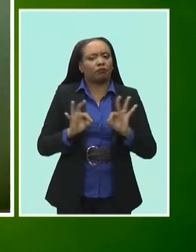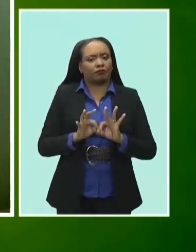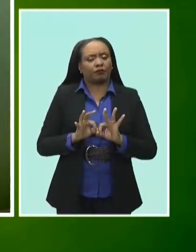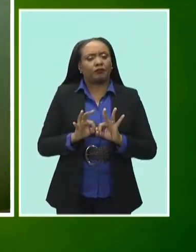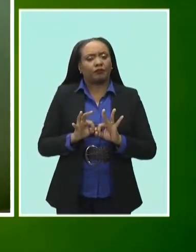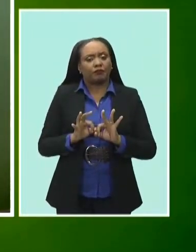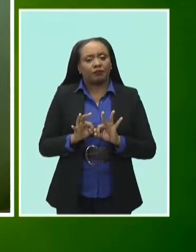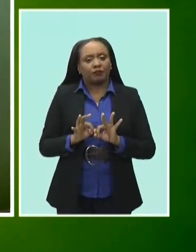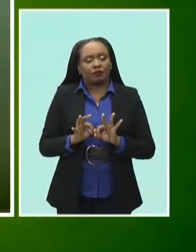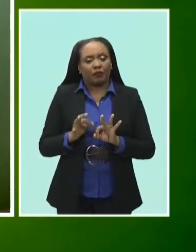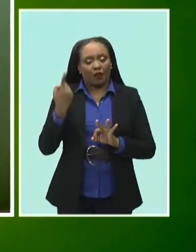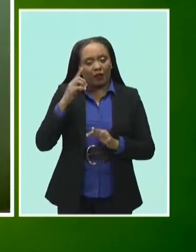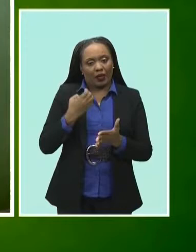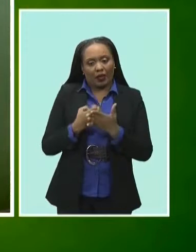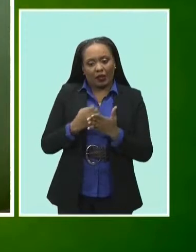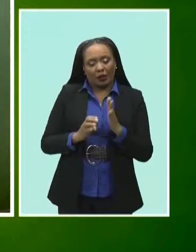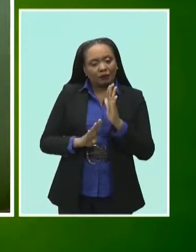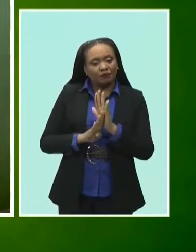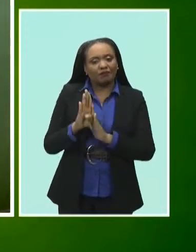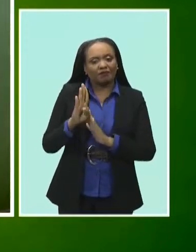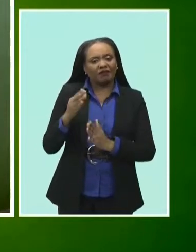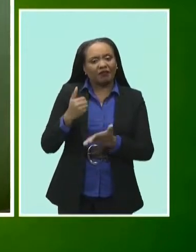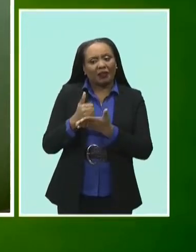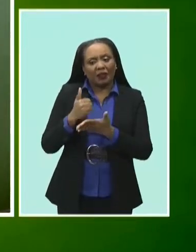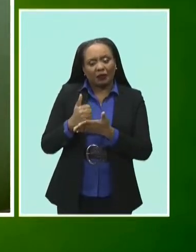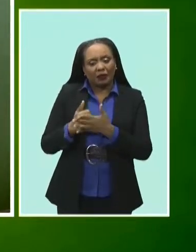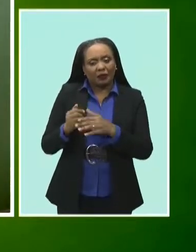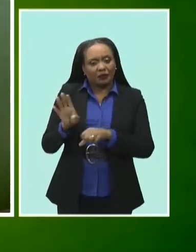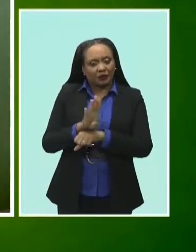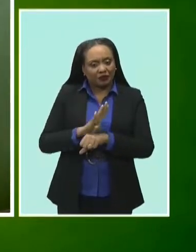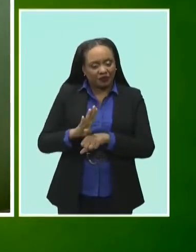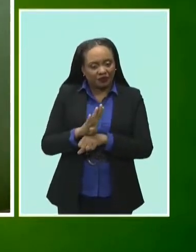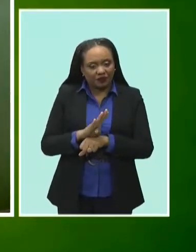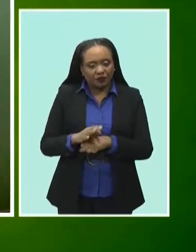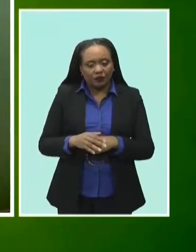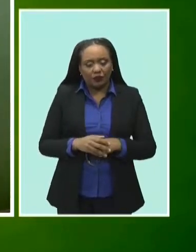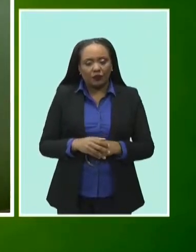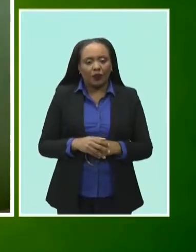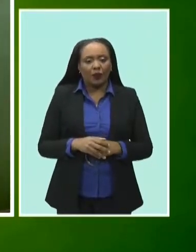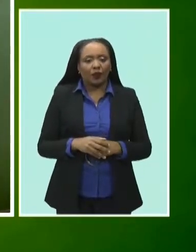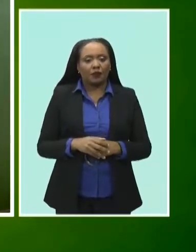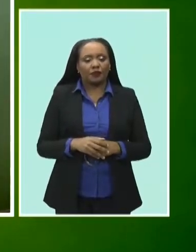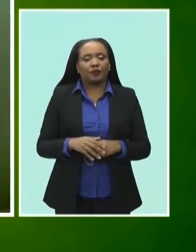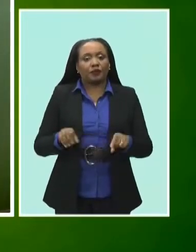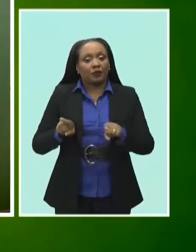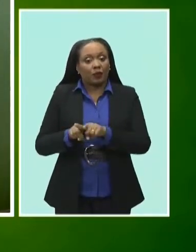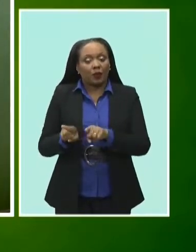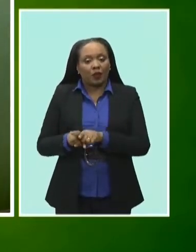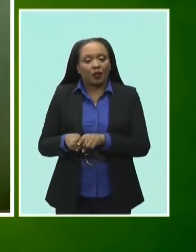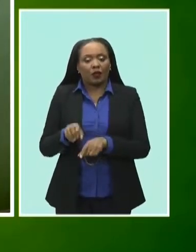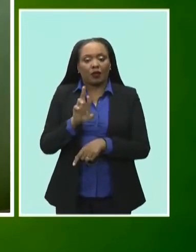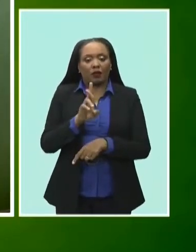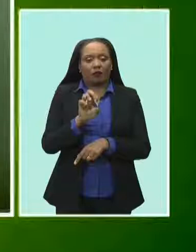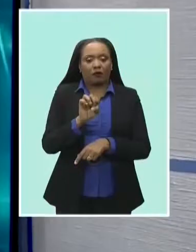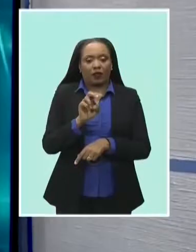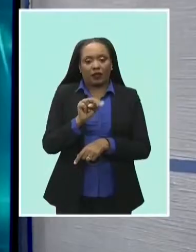terms of economic growth engine in Barbados. And then the fourth one being renewable